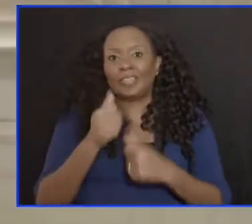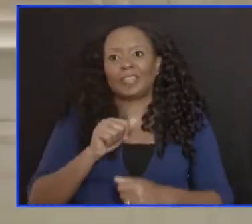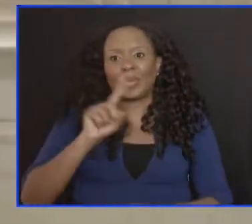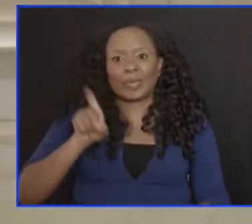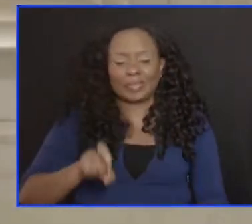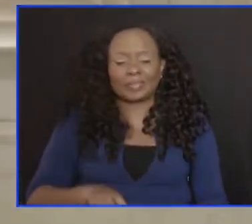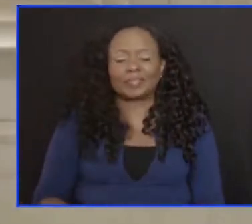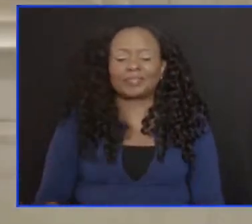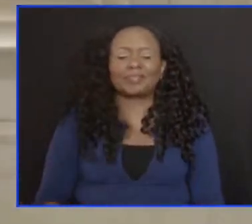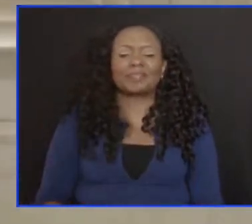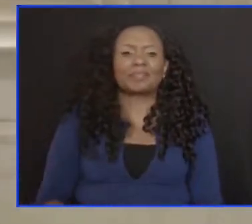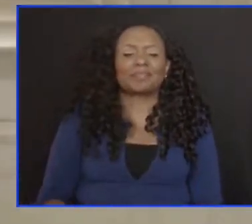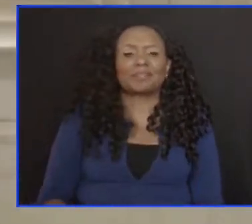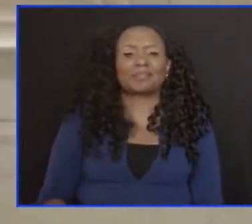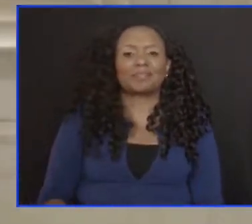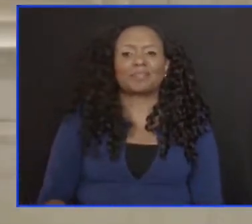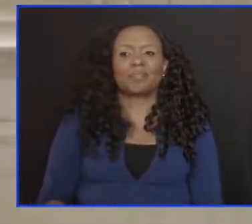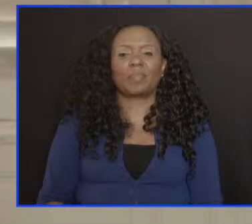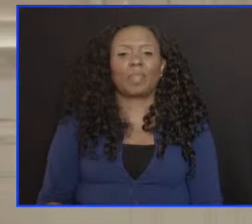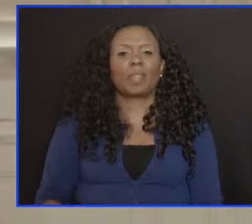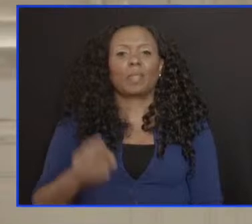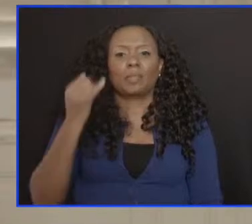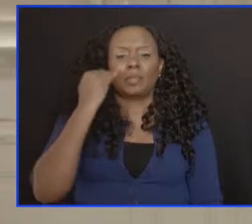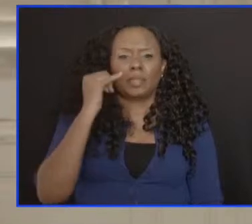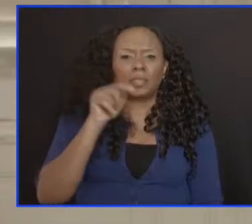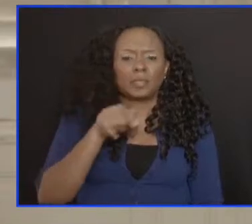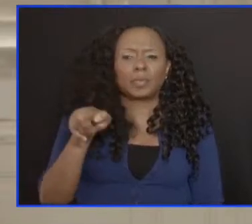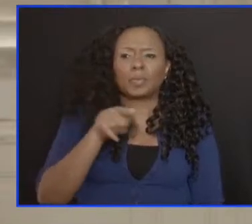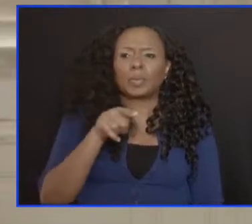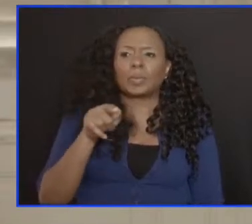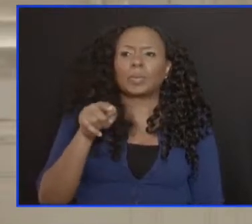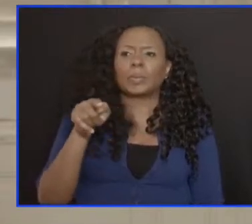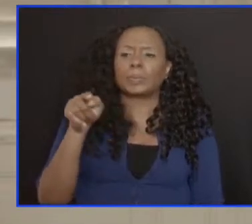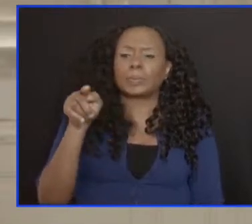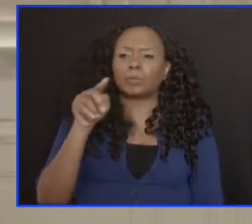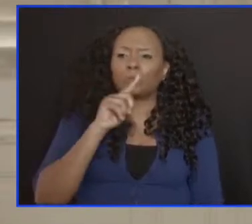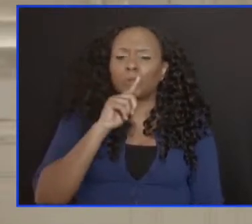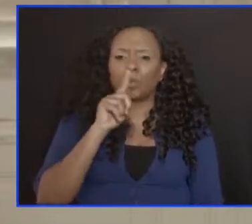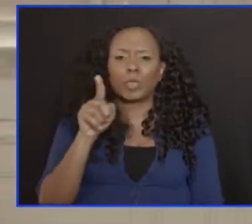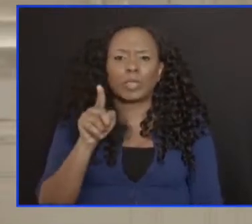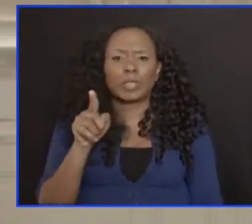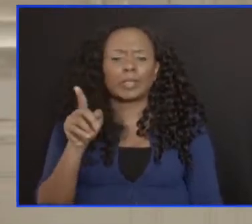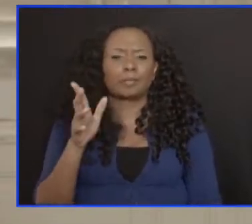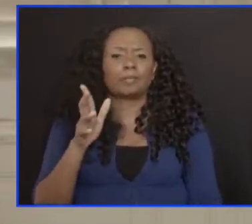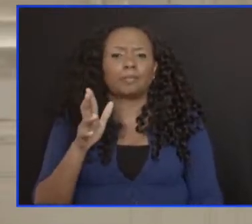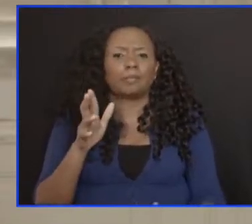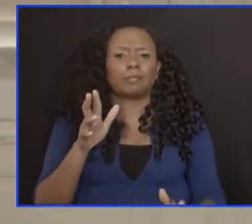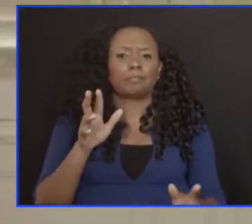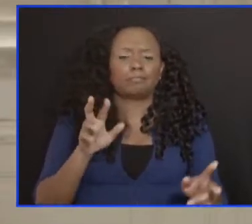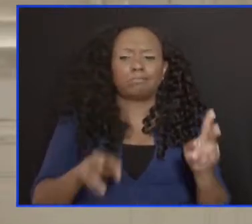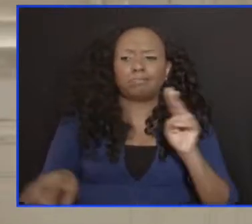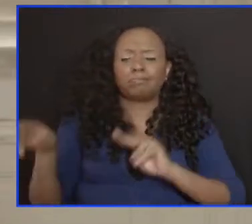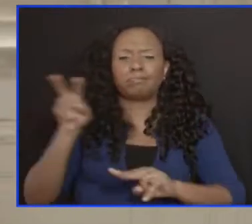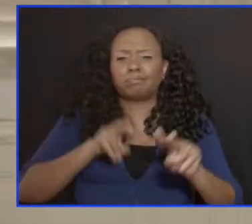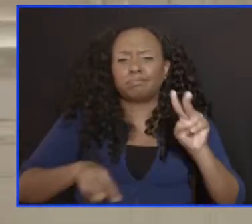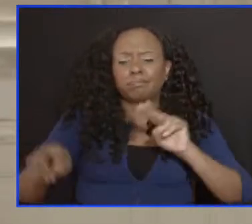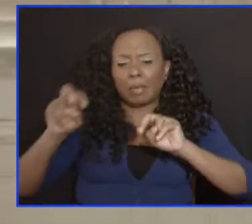look across the whole pandemic, I mean, our median death rate was about 70 years of